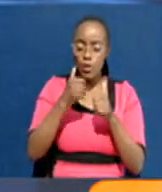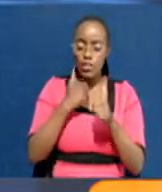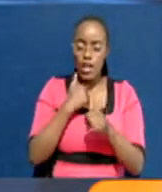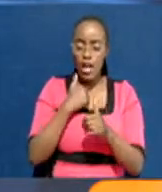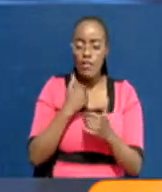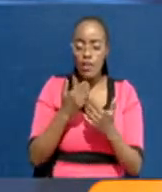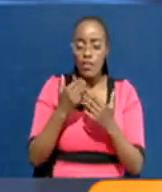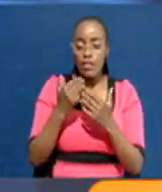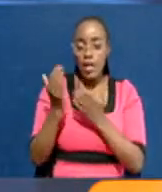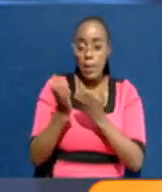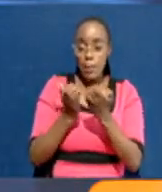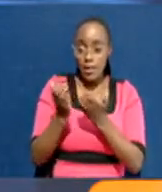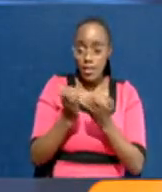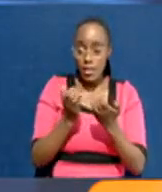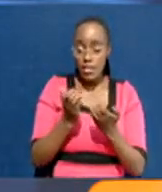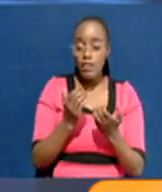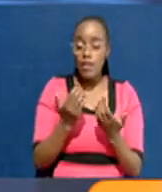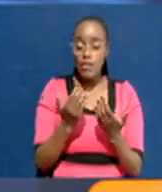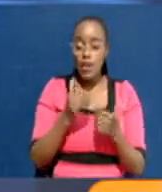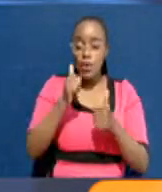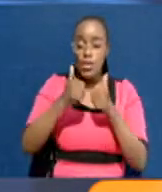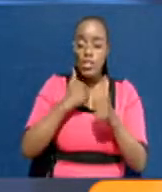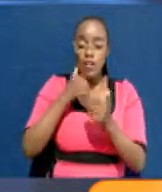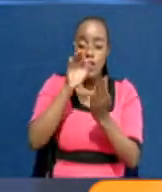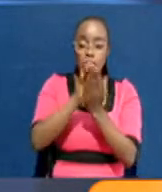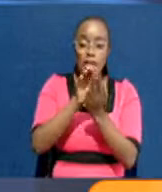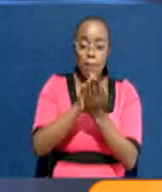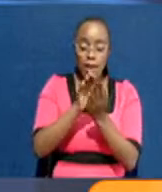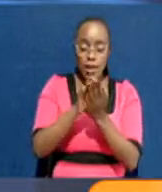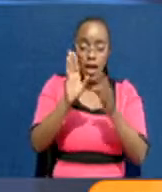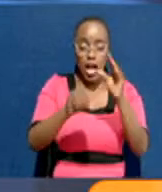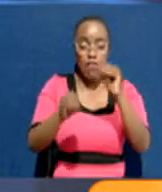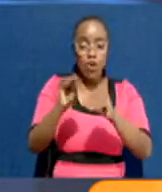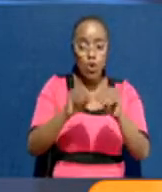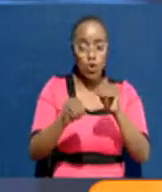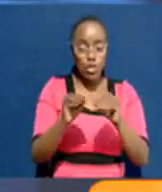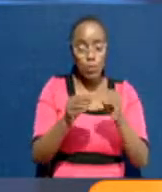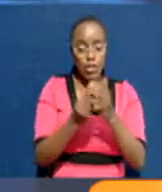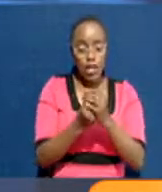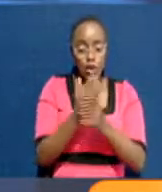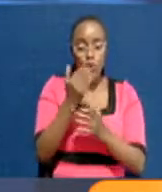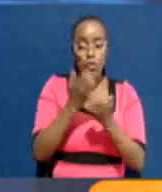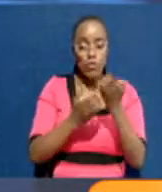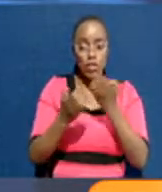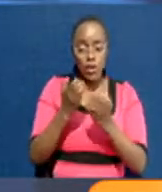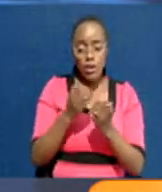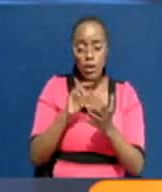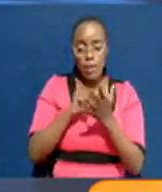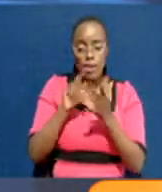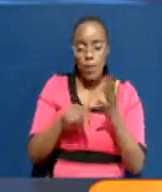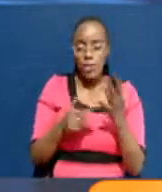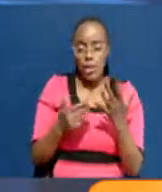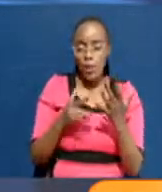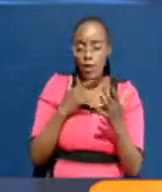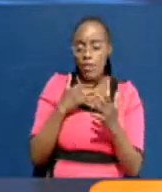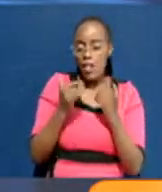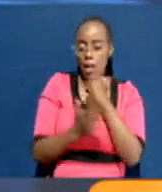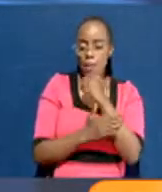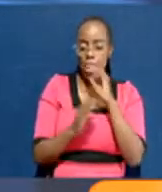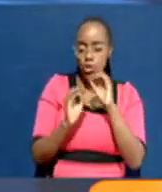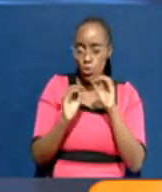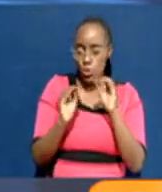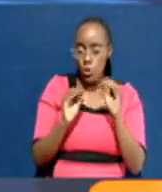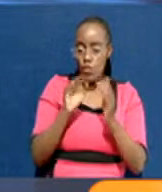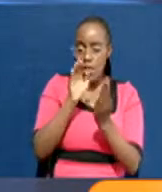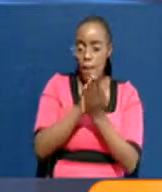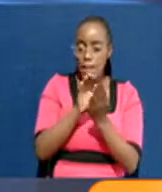this country are paid by banks. So banks really do contribute to the growth of the economy. So we should not feel bad that banks are doing